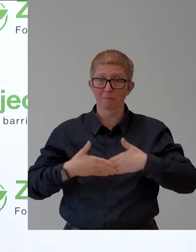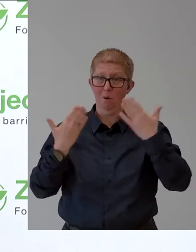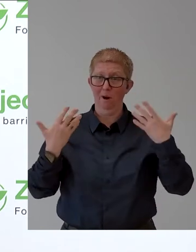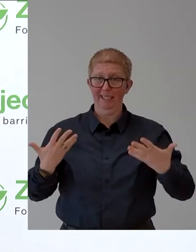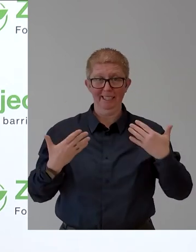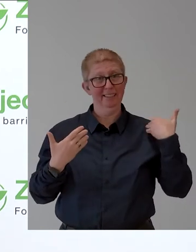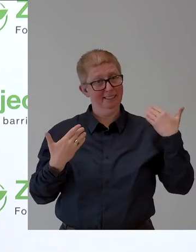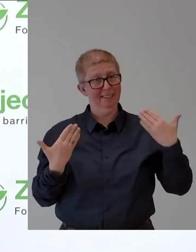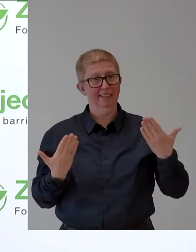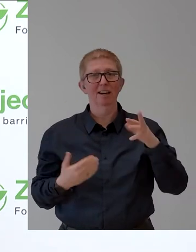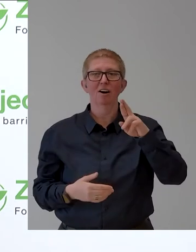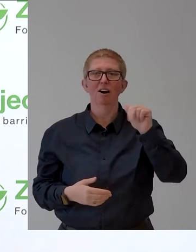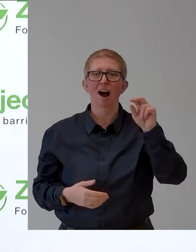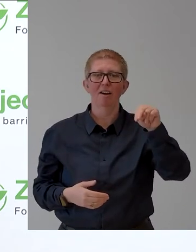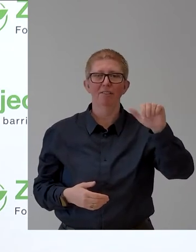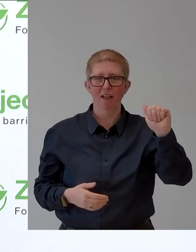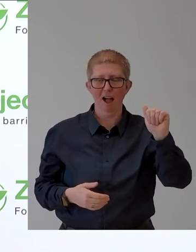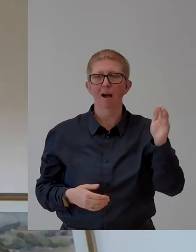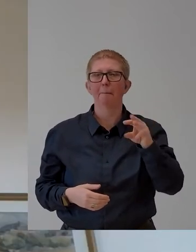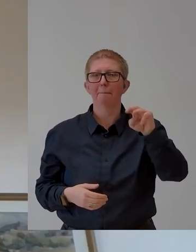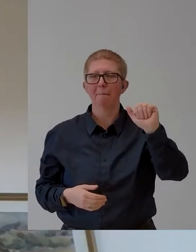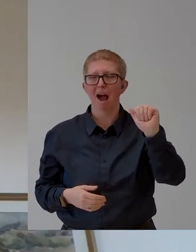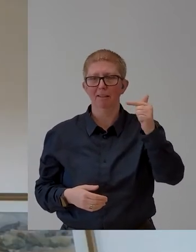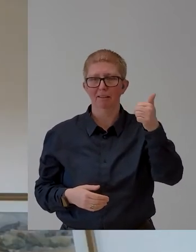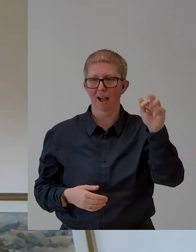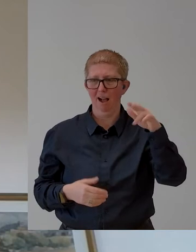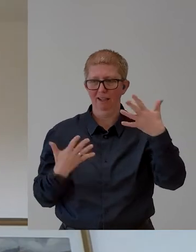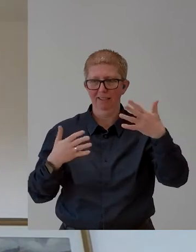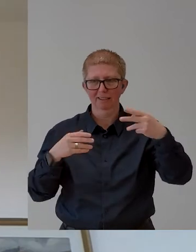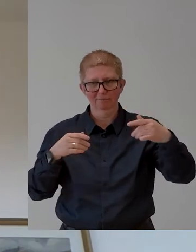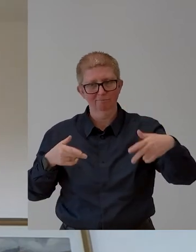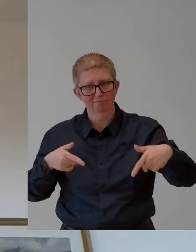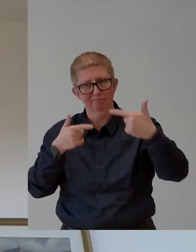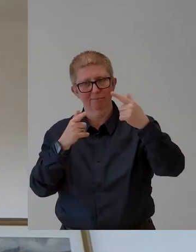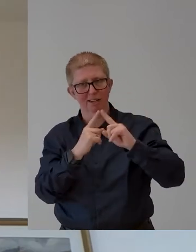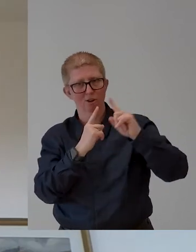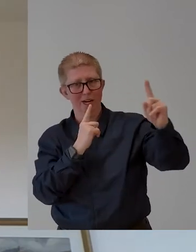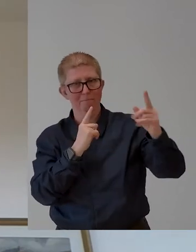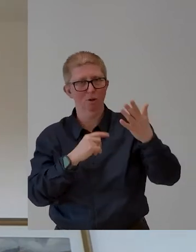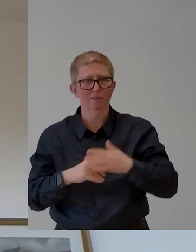Rana, how are you? Let us start with a brief introduction of yourself. Rana, good morning.